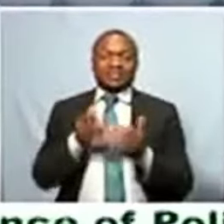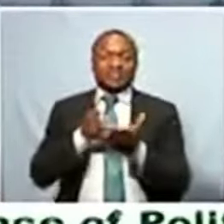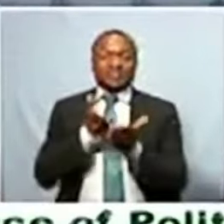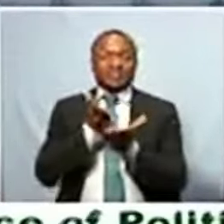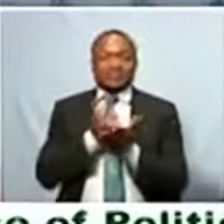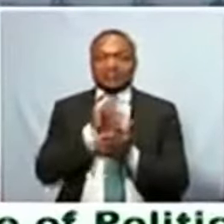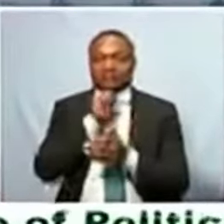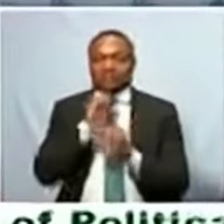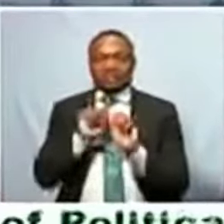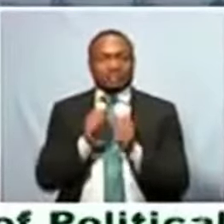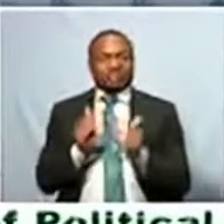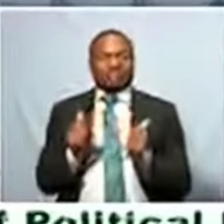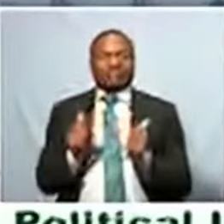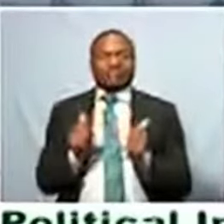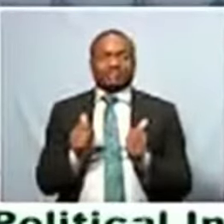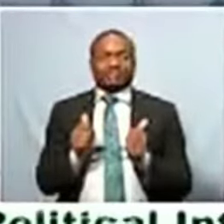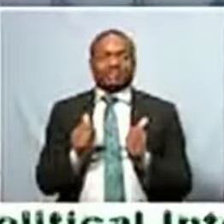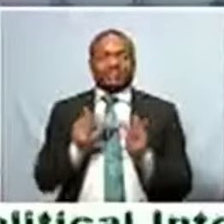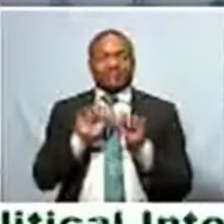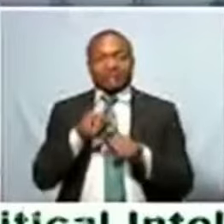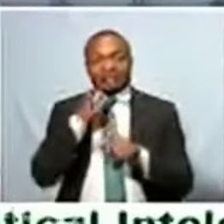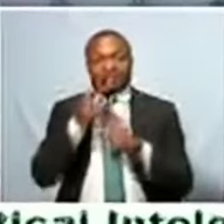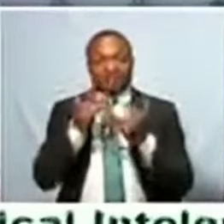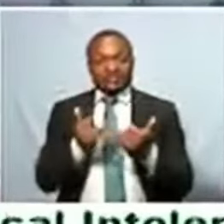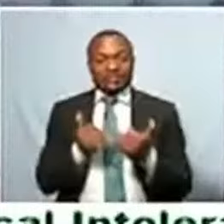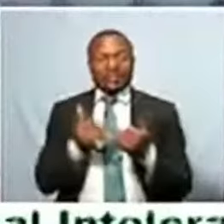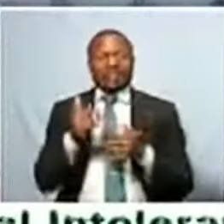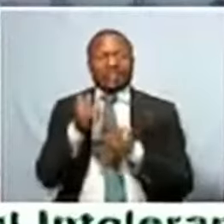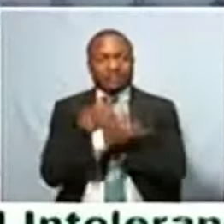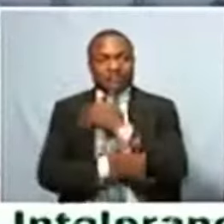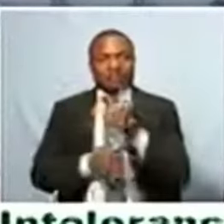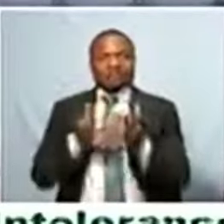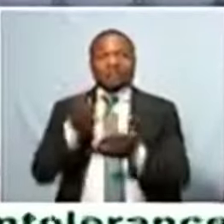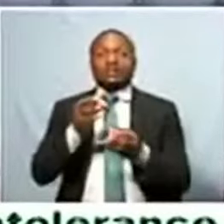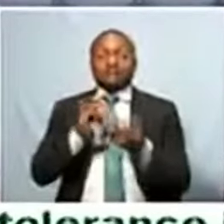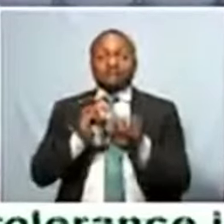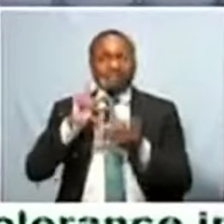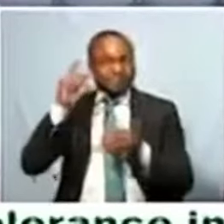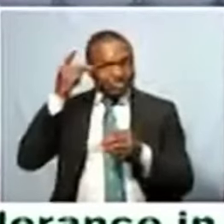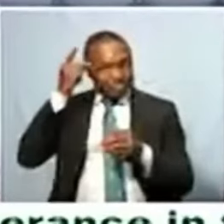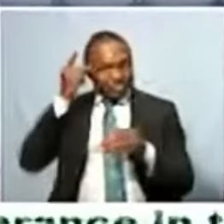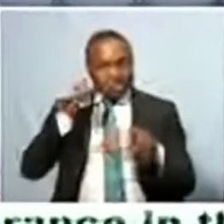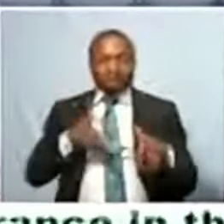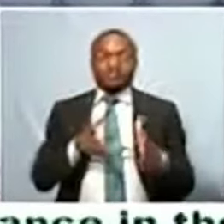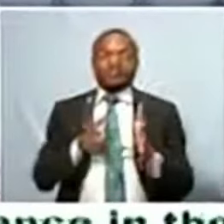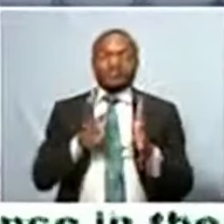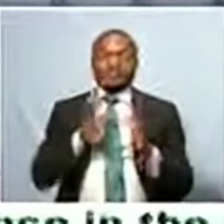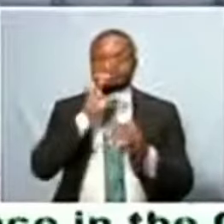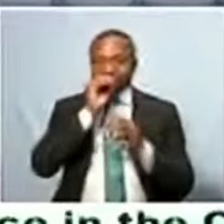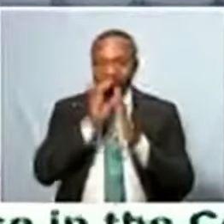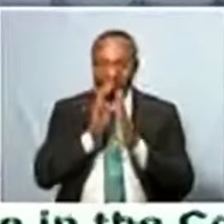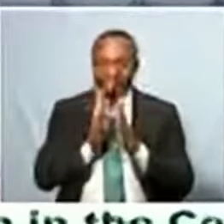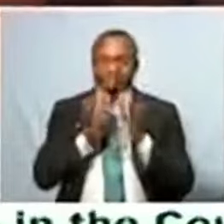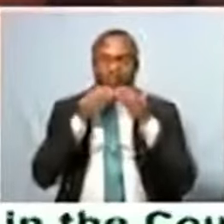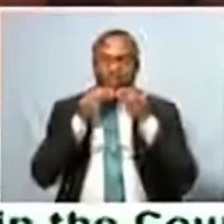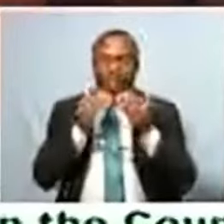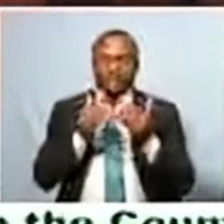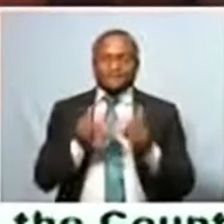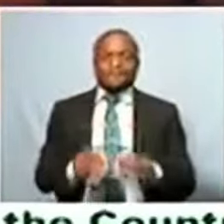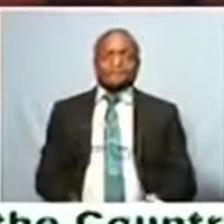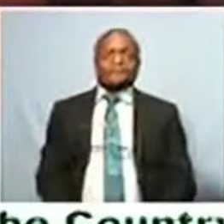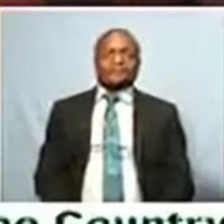motion is not well intended. And I can say right now in this country, there's a lot of political tolerance. Madam Speaker, I submit.